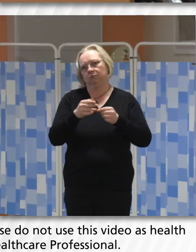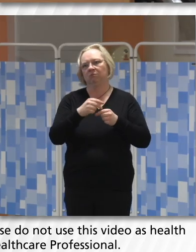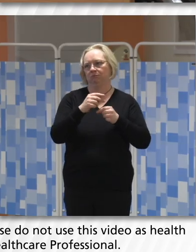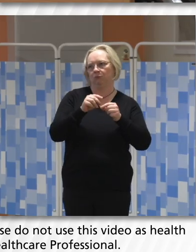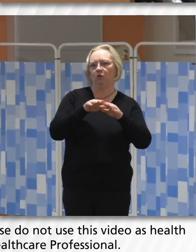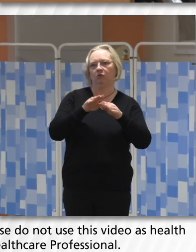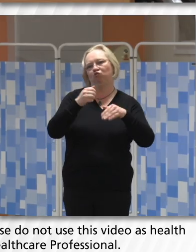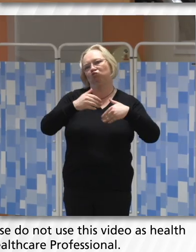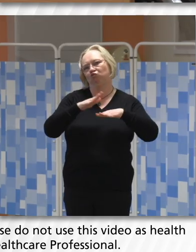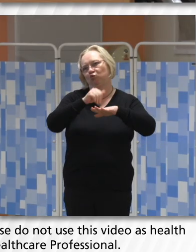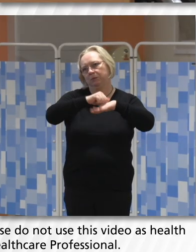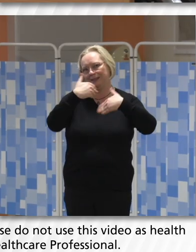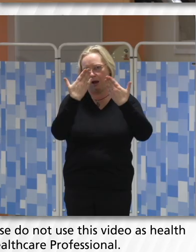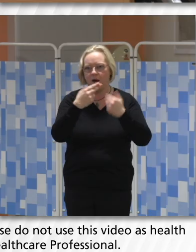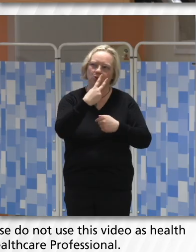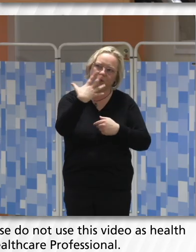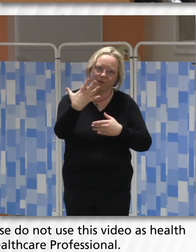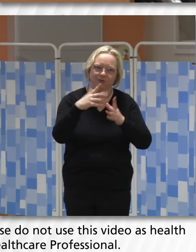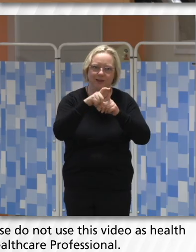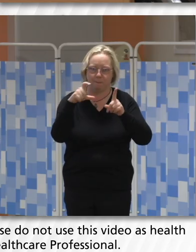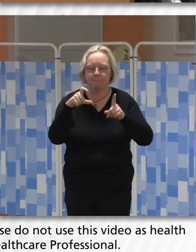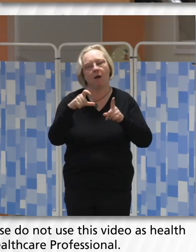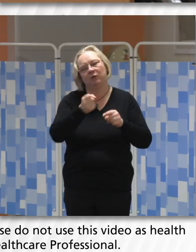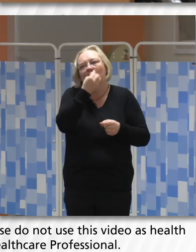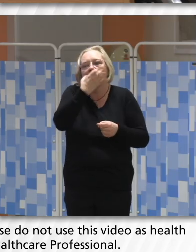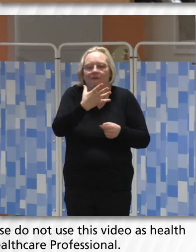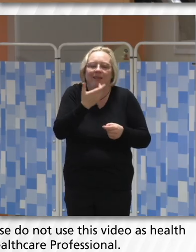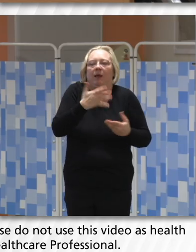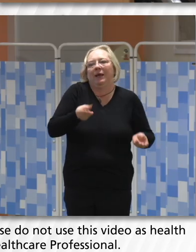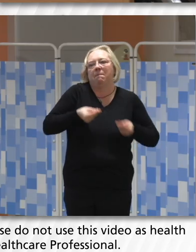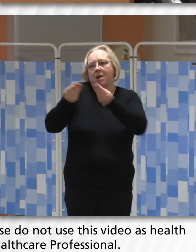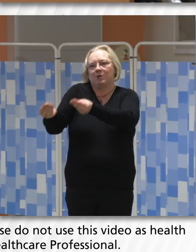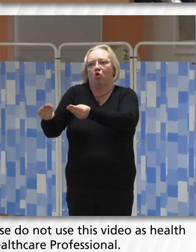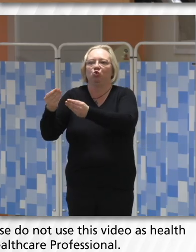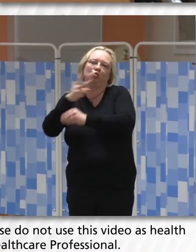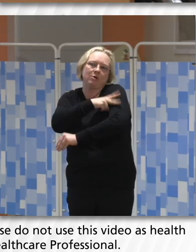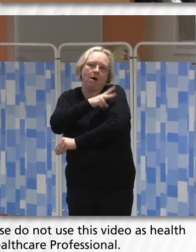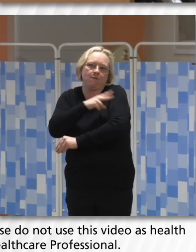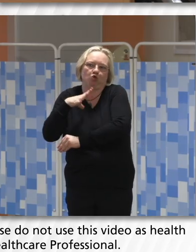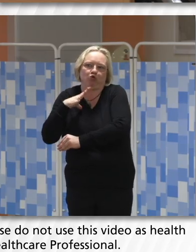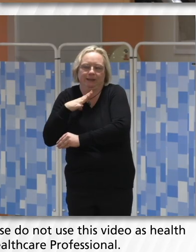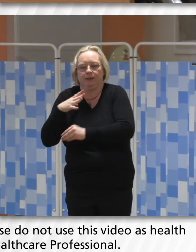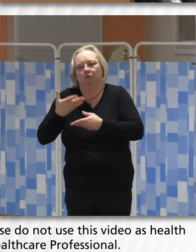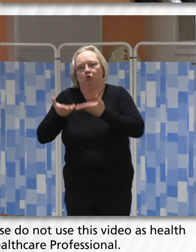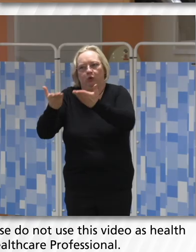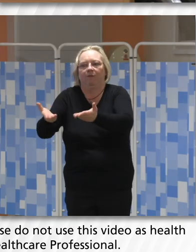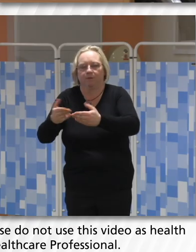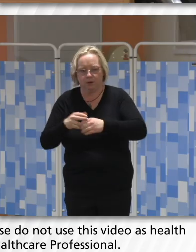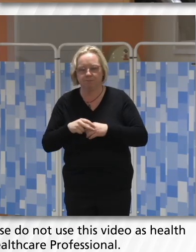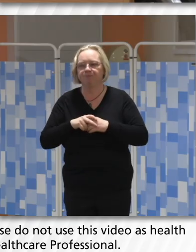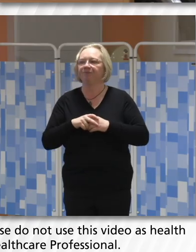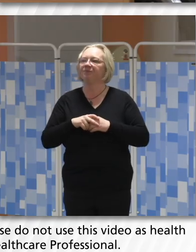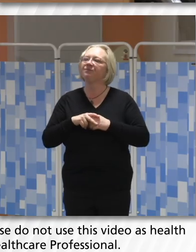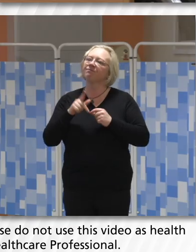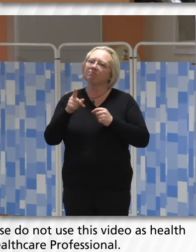So on Christmas Day, they'll be passed on. So that was really lovely. I'm just going to share a few slides with you. It's information that's on